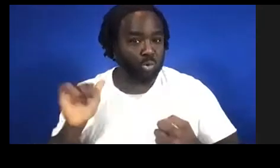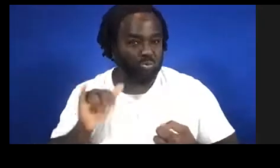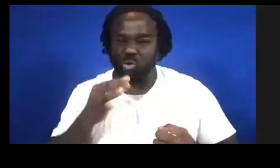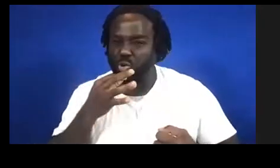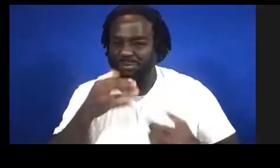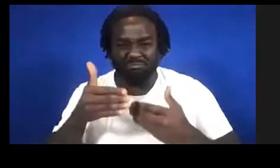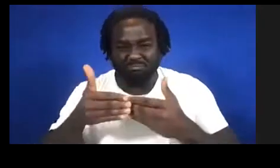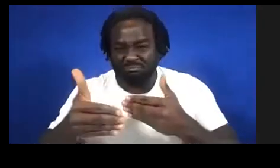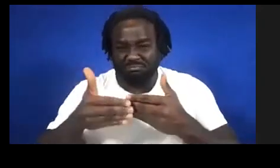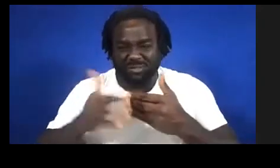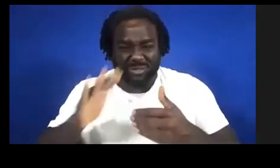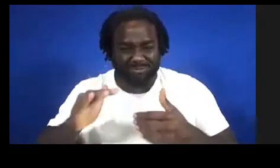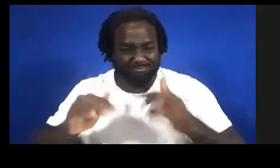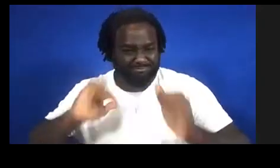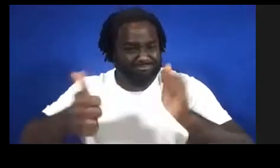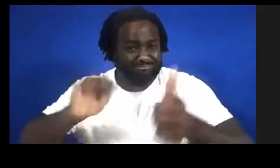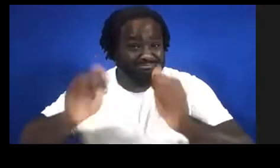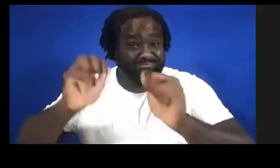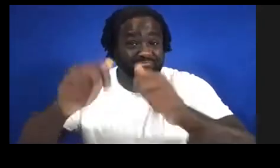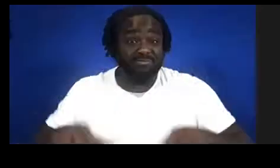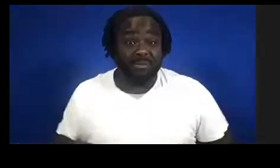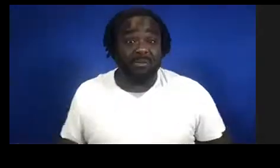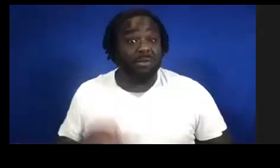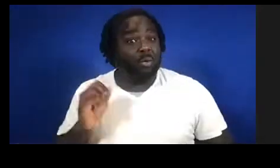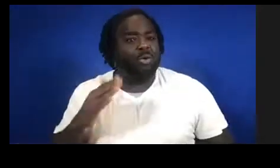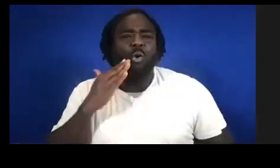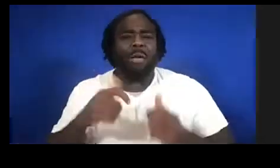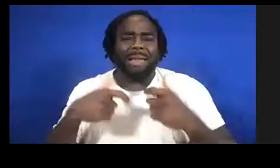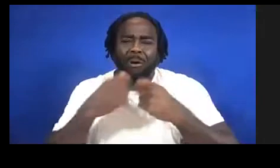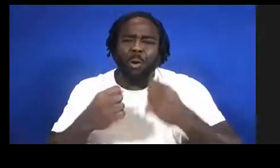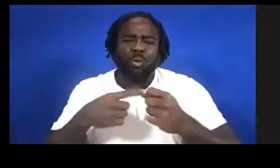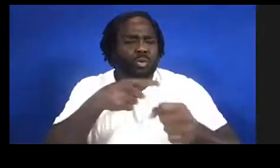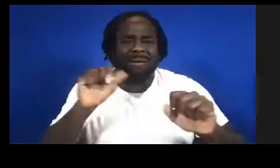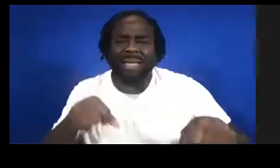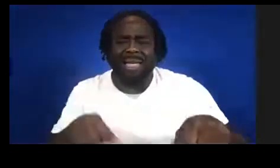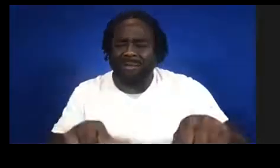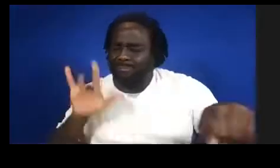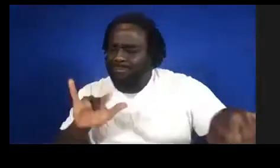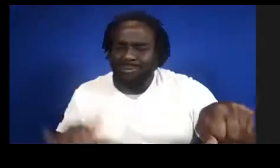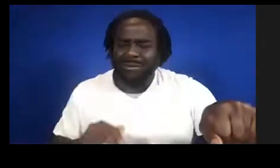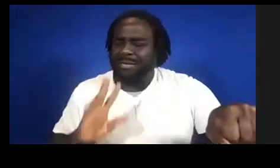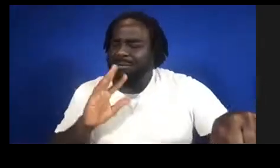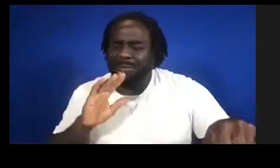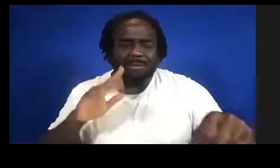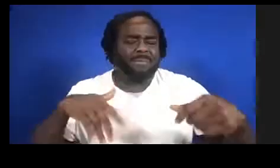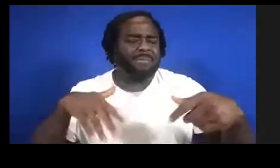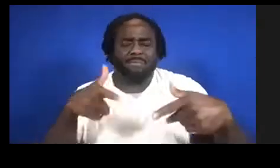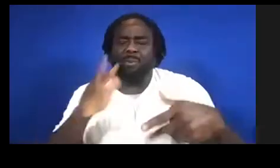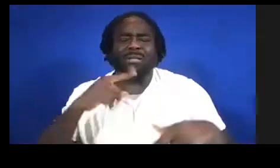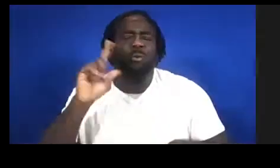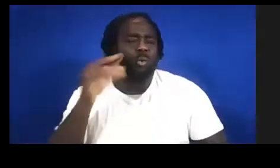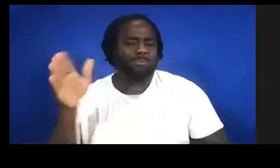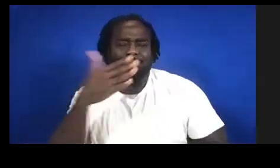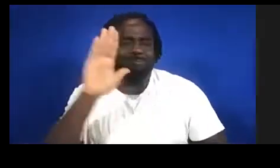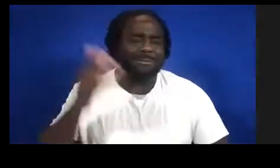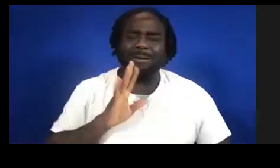up this Apple car. It's an electric car too. I guess they're going to be coming out with theirs soon. And you're